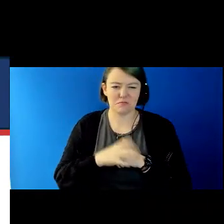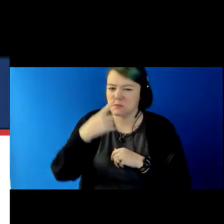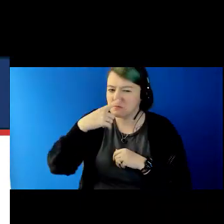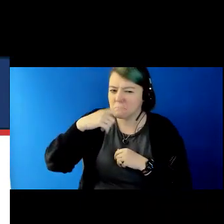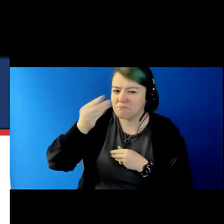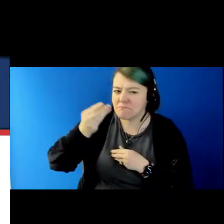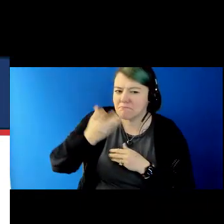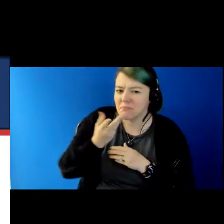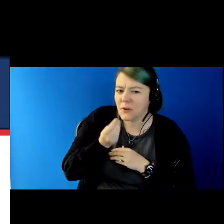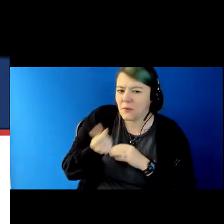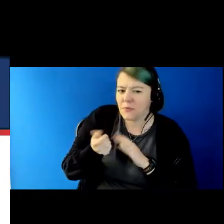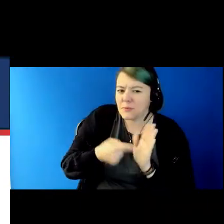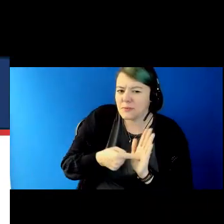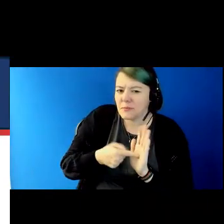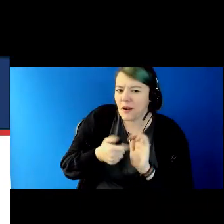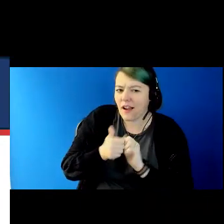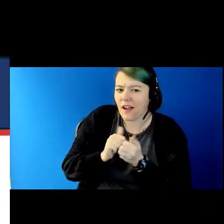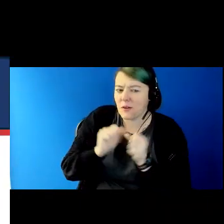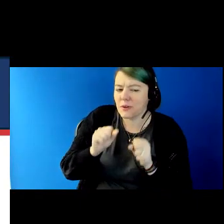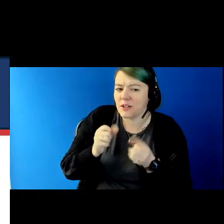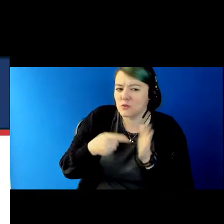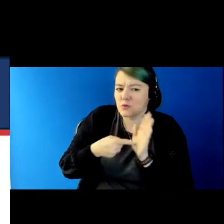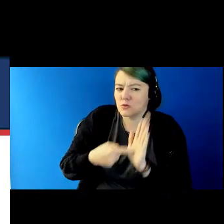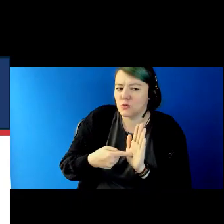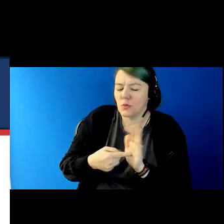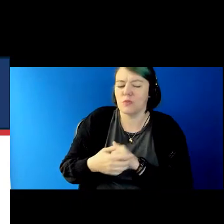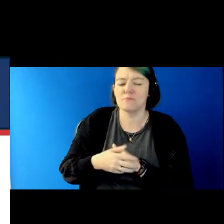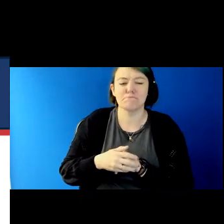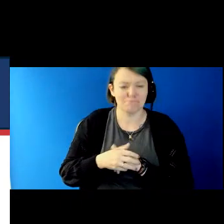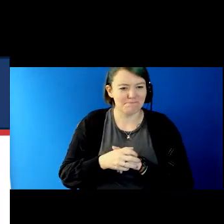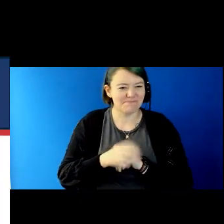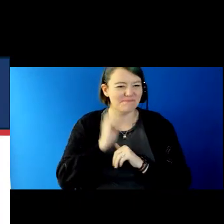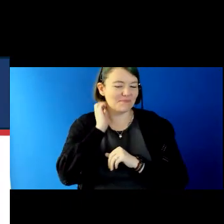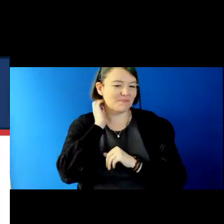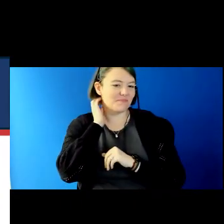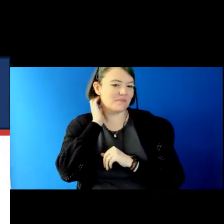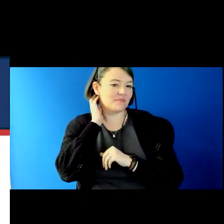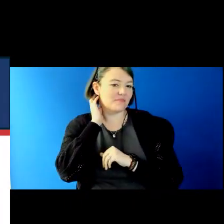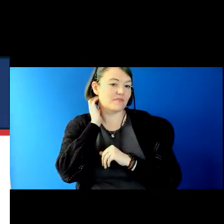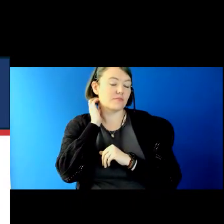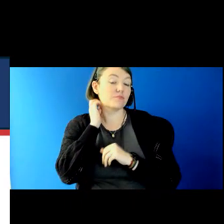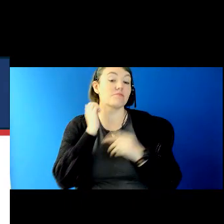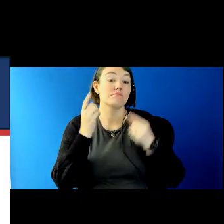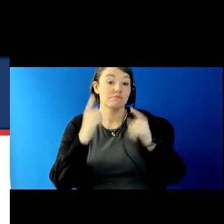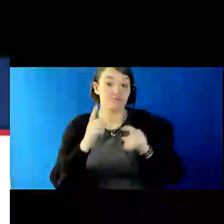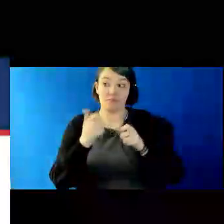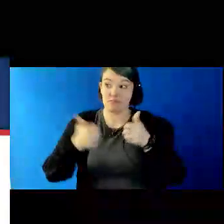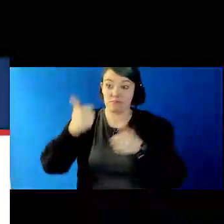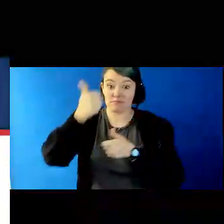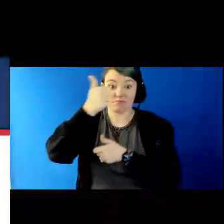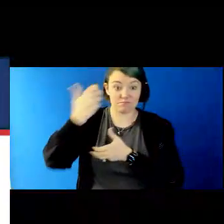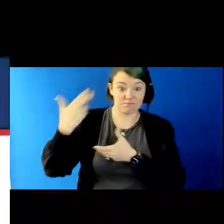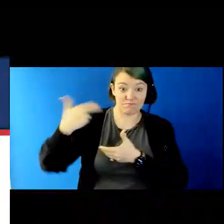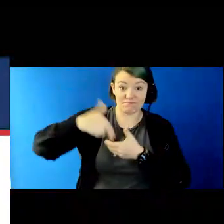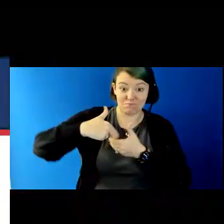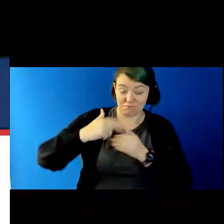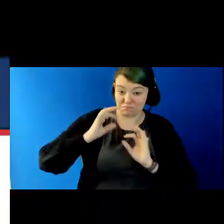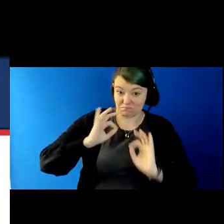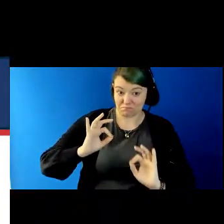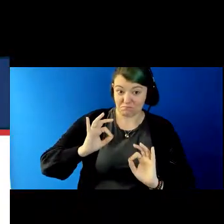leadership is on board, the next step is going to be to keep the commitment visible and active. The most important way leaders can